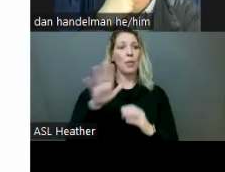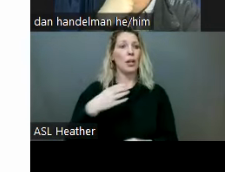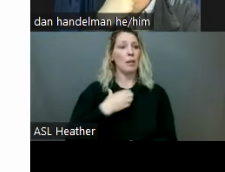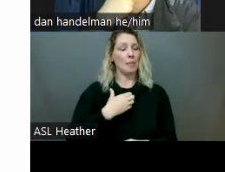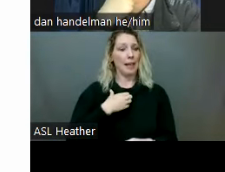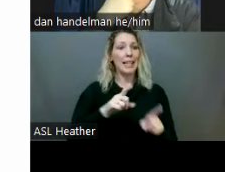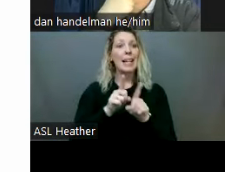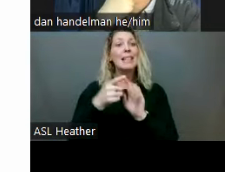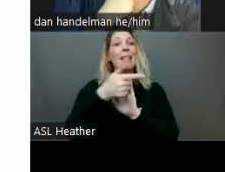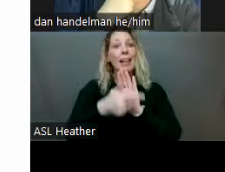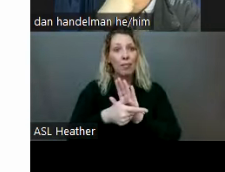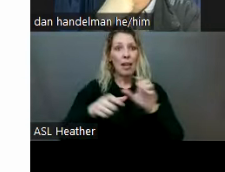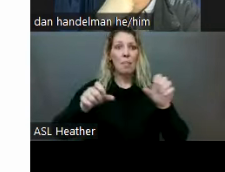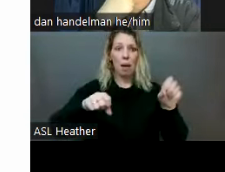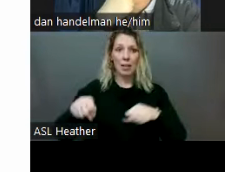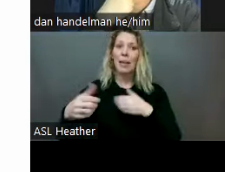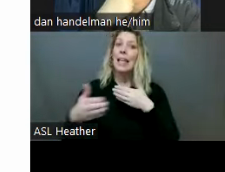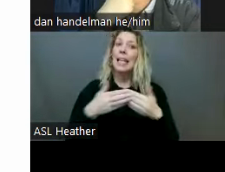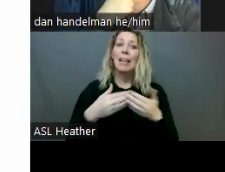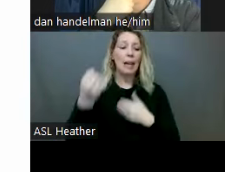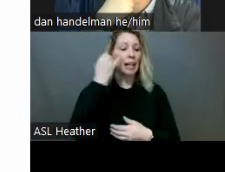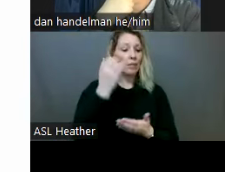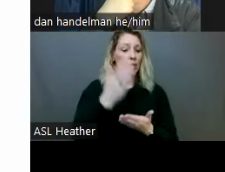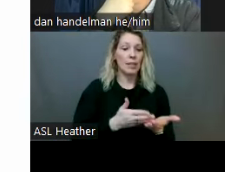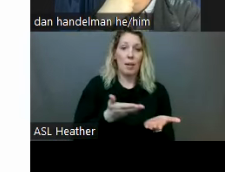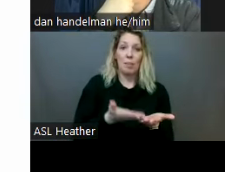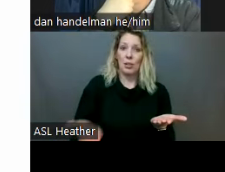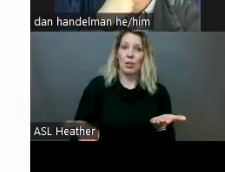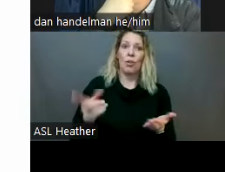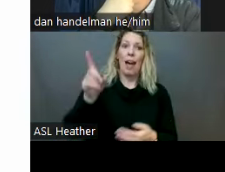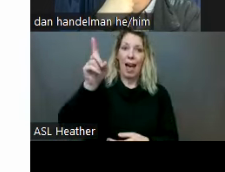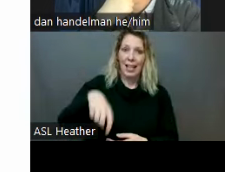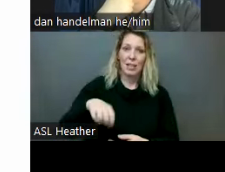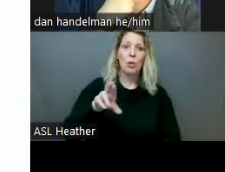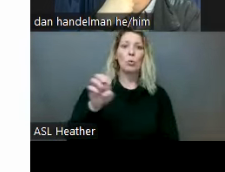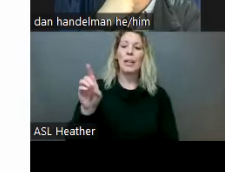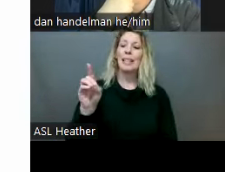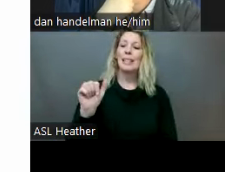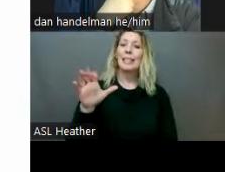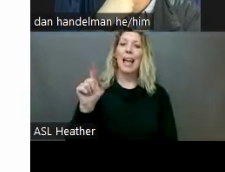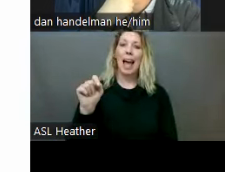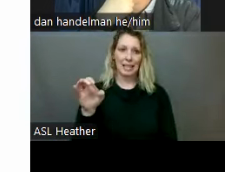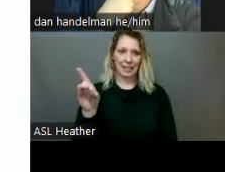legally possible, even if some material has to be redacted.